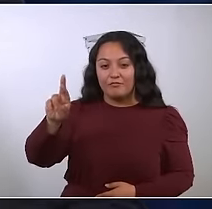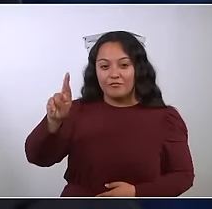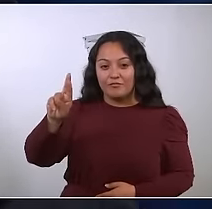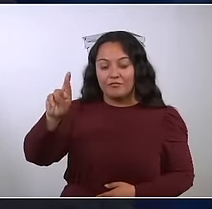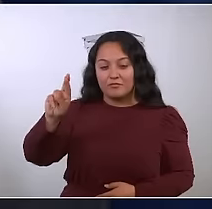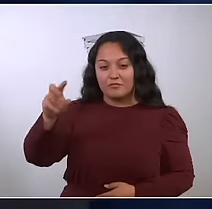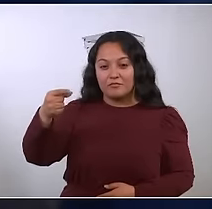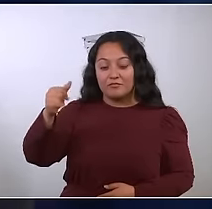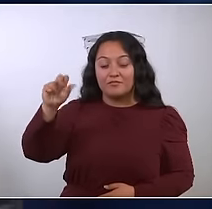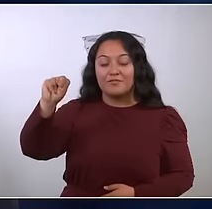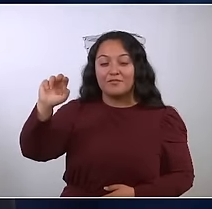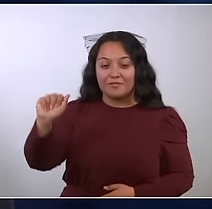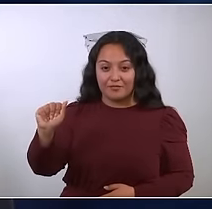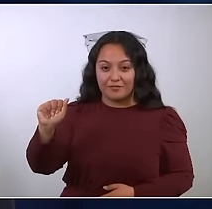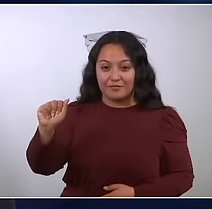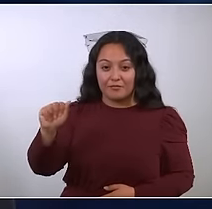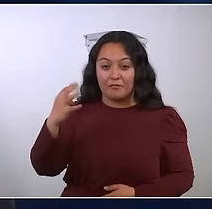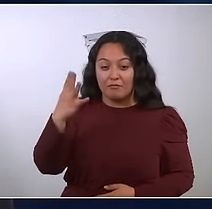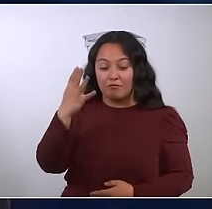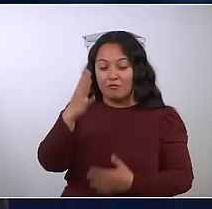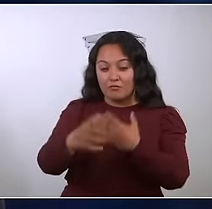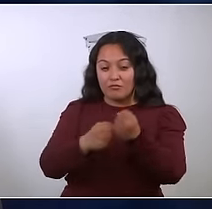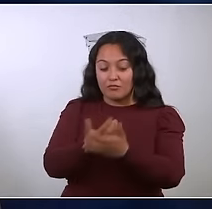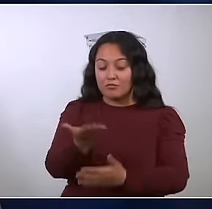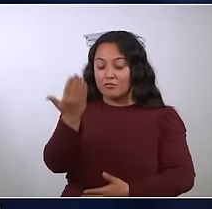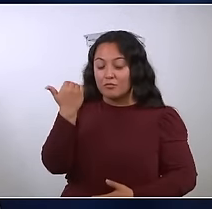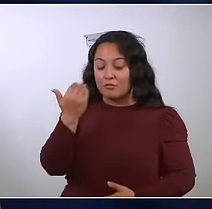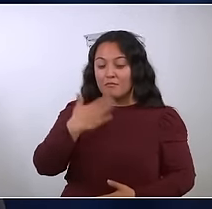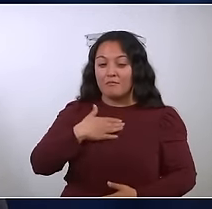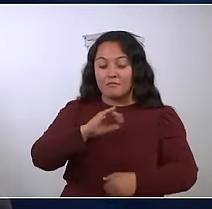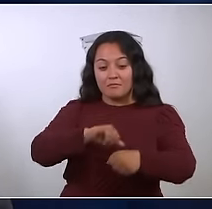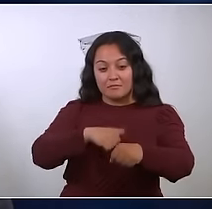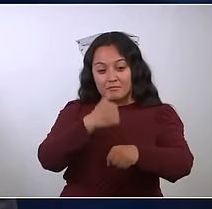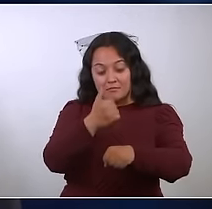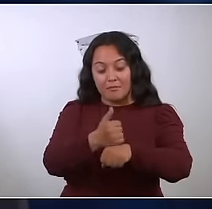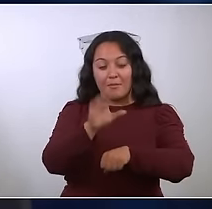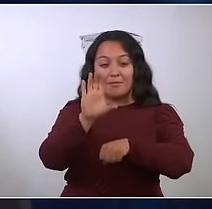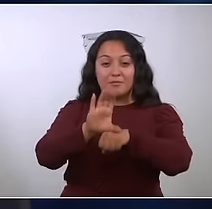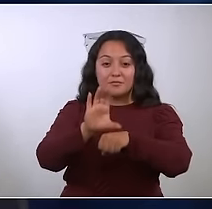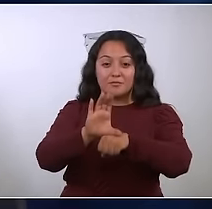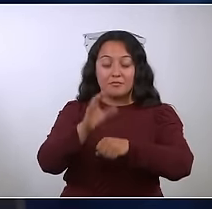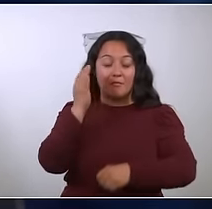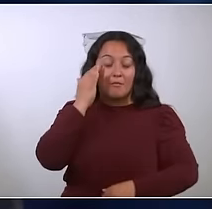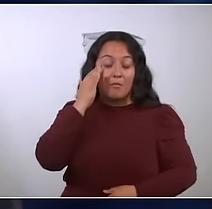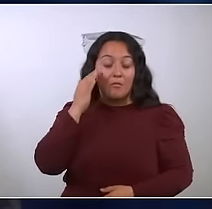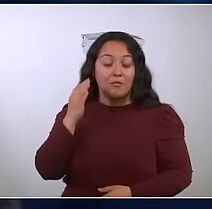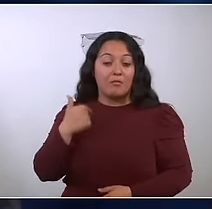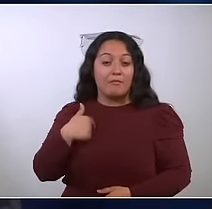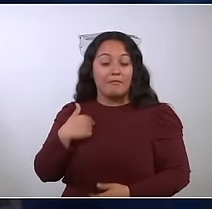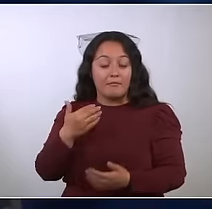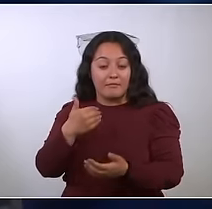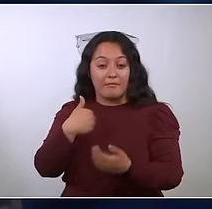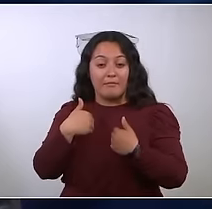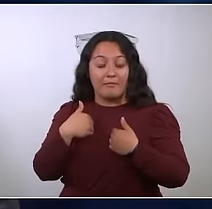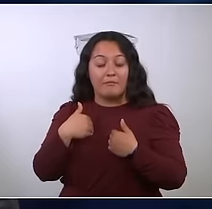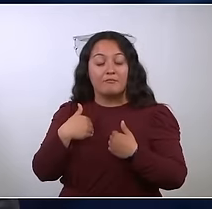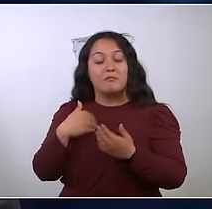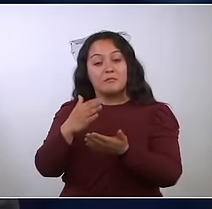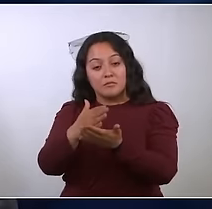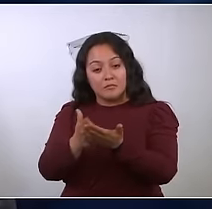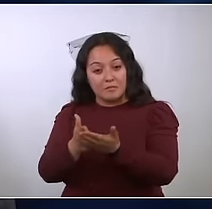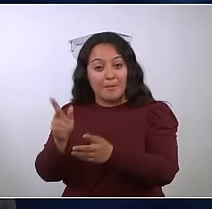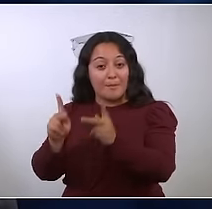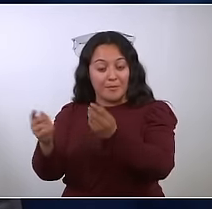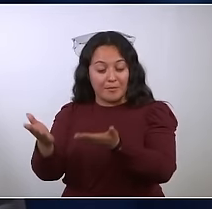una iglesia. About 4 years ago, the Lord allowed us to plant a church. Unos están aquí, pero otros no pudieron llegar. Some are here and others were not able to attend.